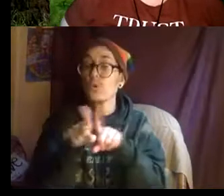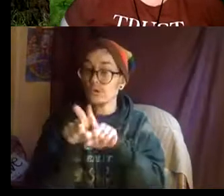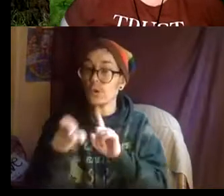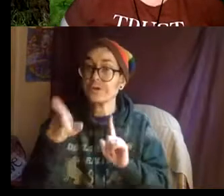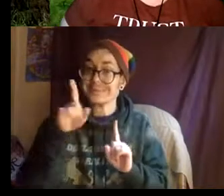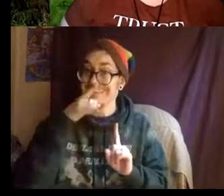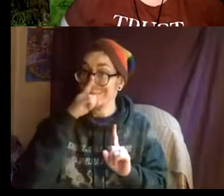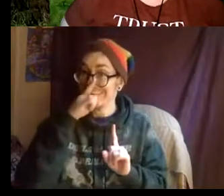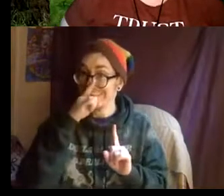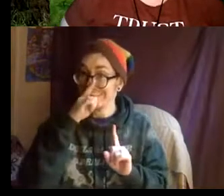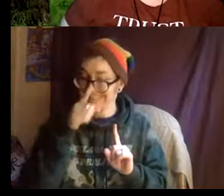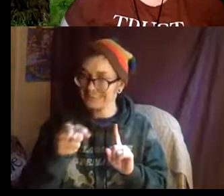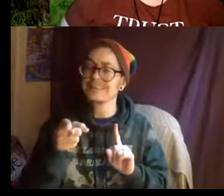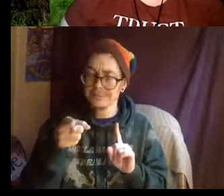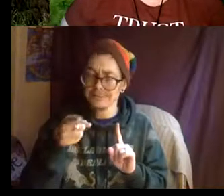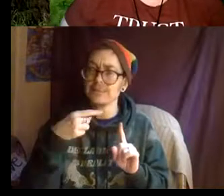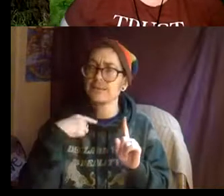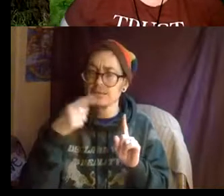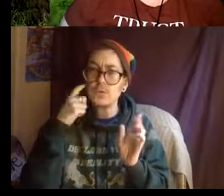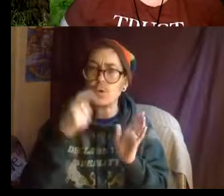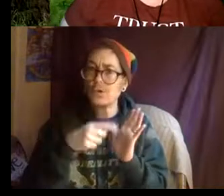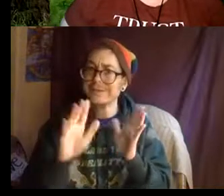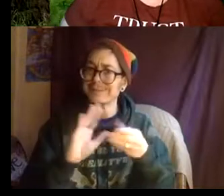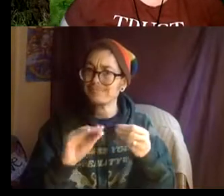that space for yourself.